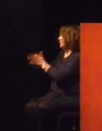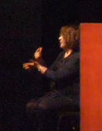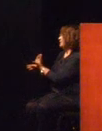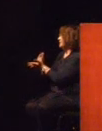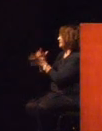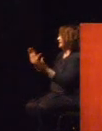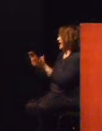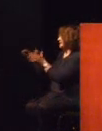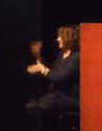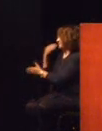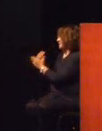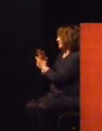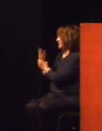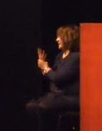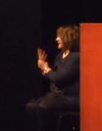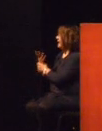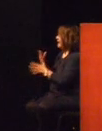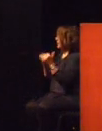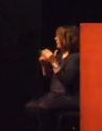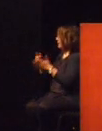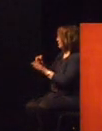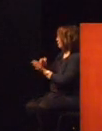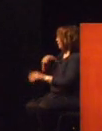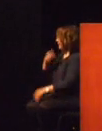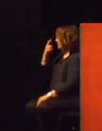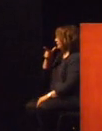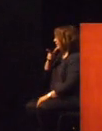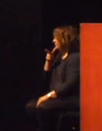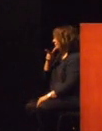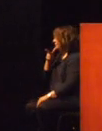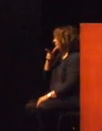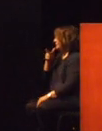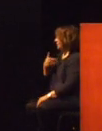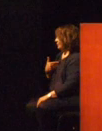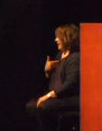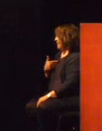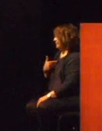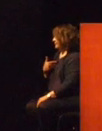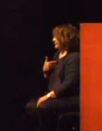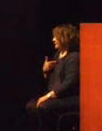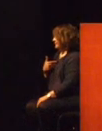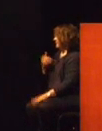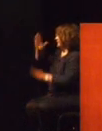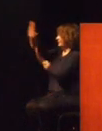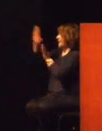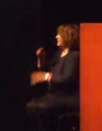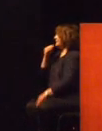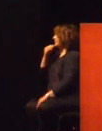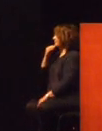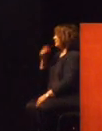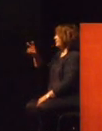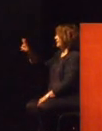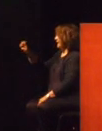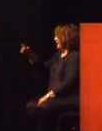spring. And then I hope everyone will join us. We have, what I've been told is going to be fabulous food. We have